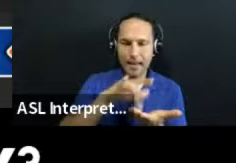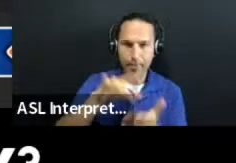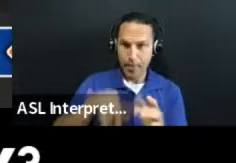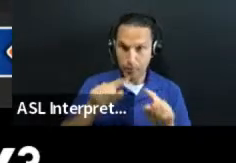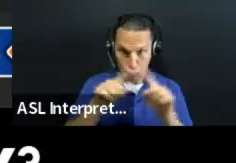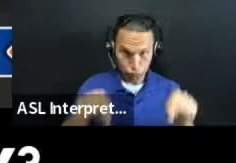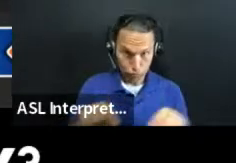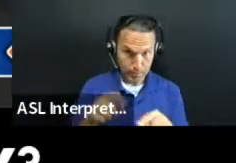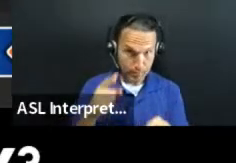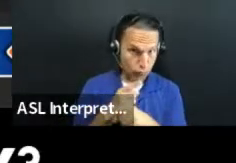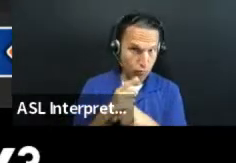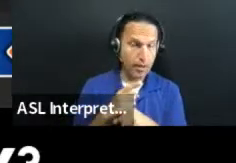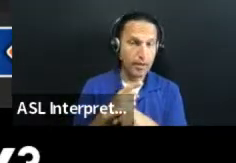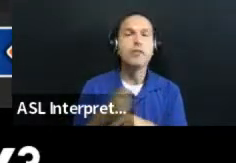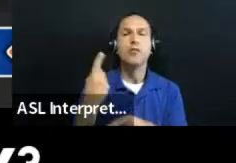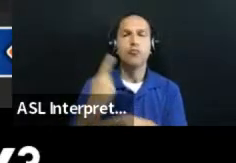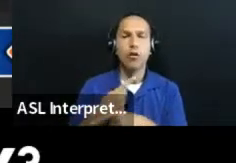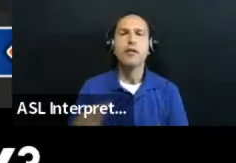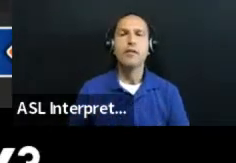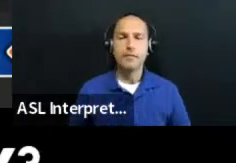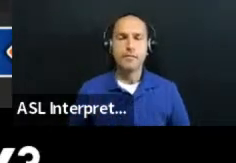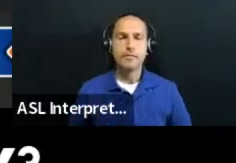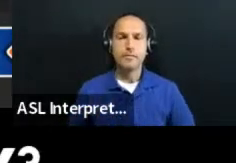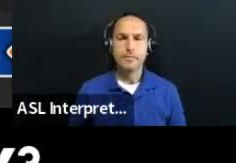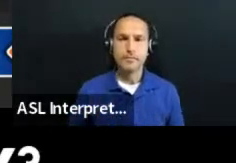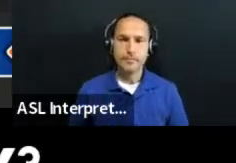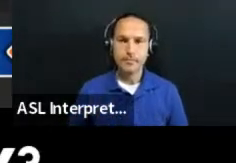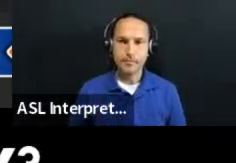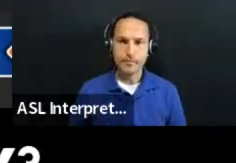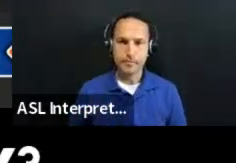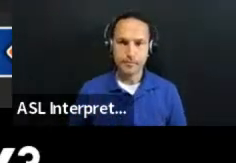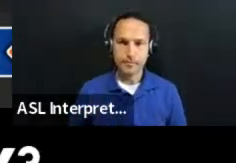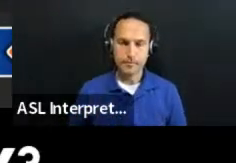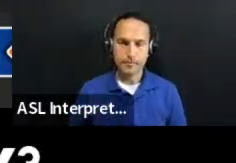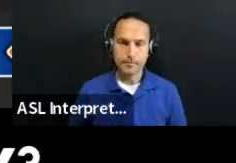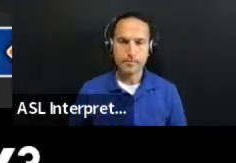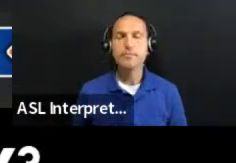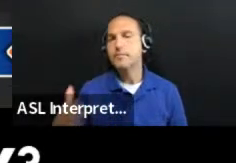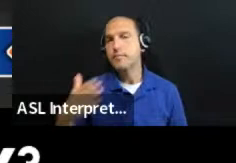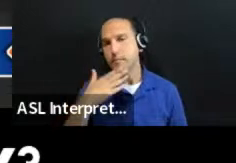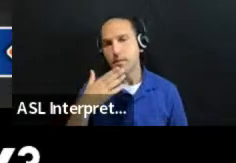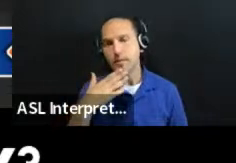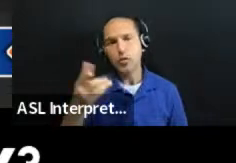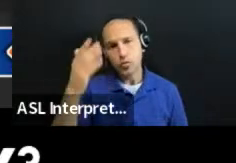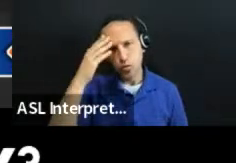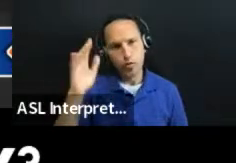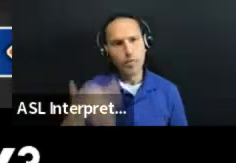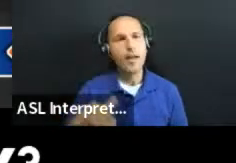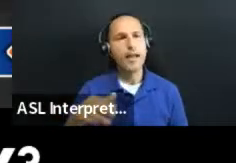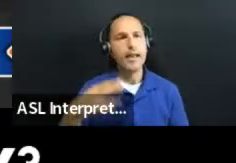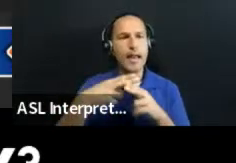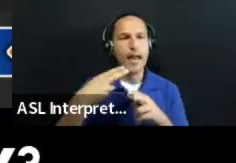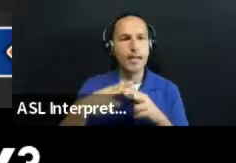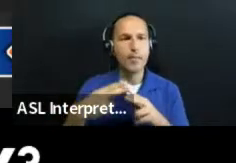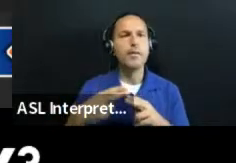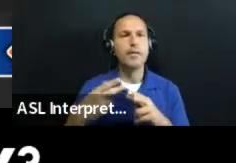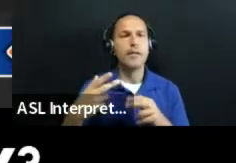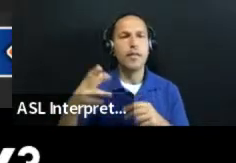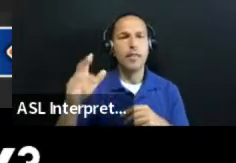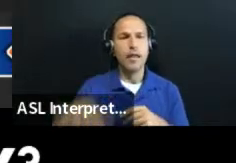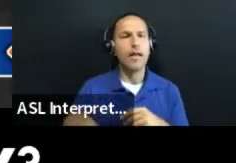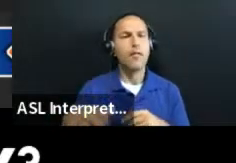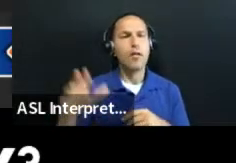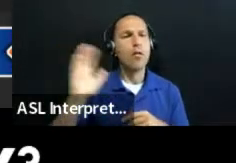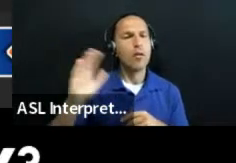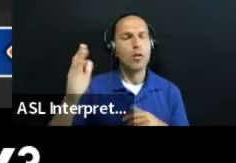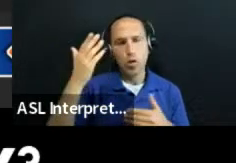that correct? Just so I... Correct. Absolutely. Thank you. And thank you for knowing the name of that. We didn't know what that was called earlier,